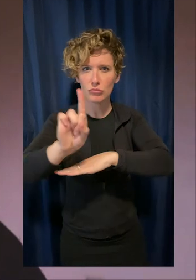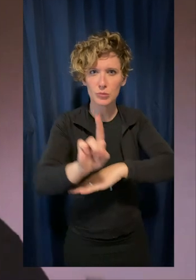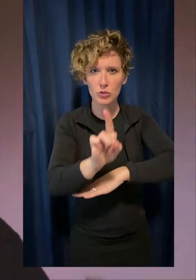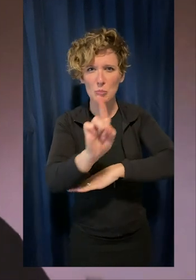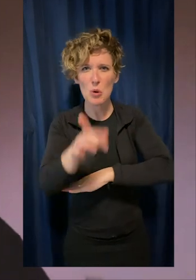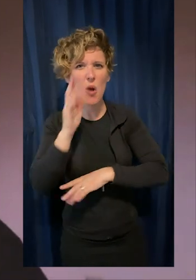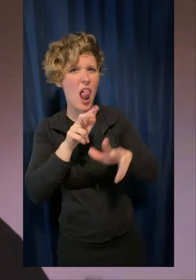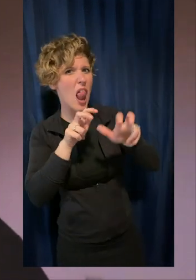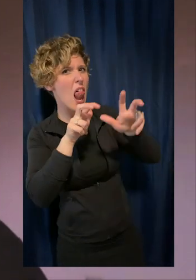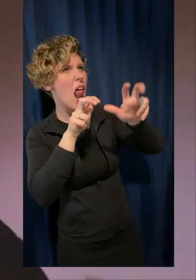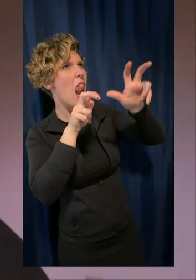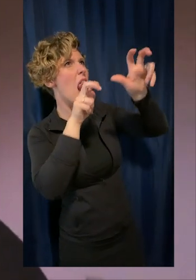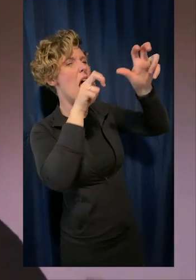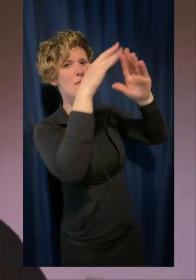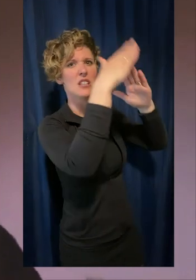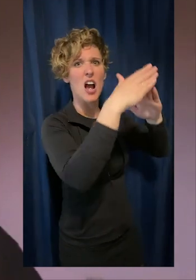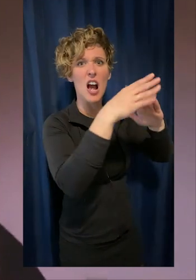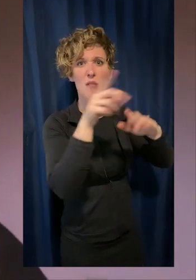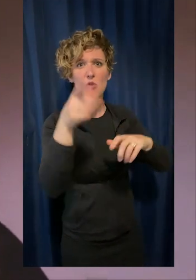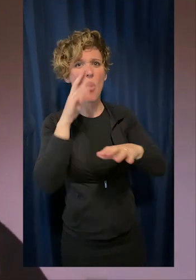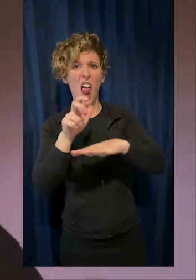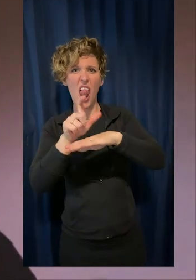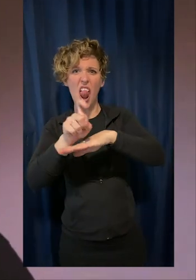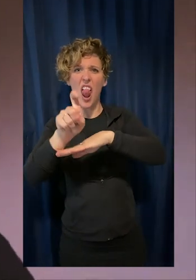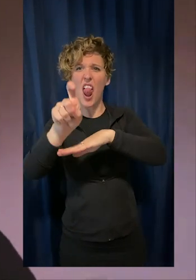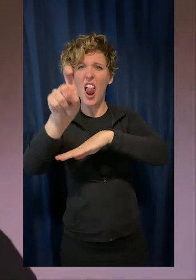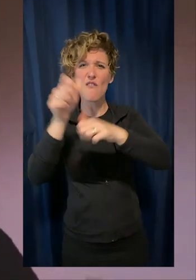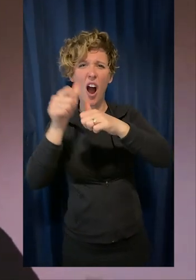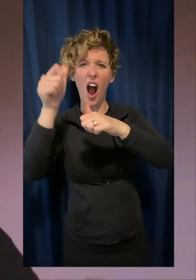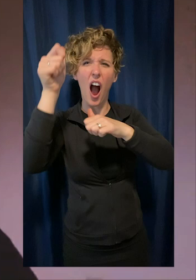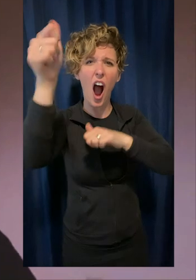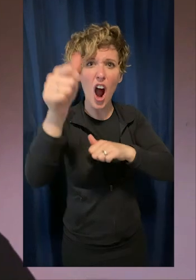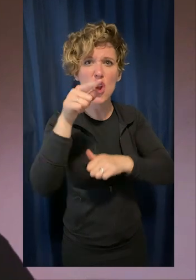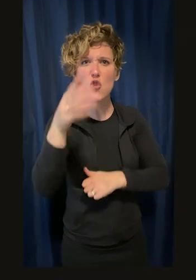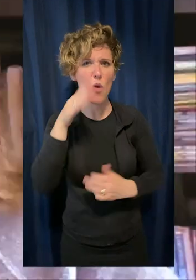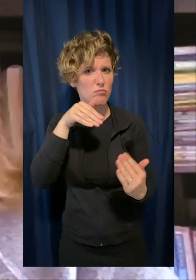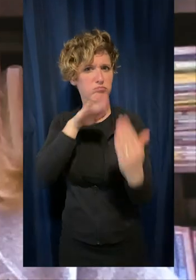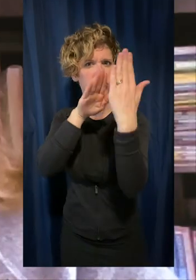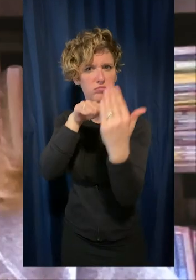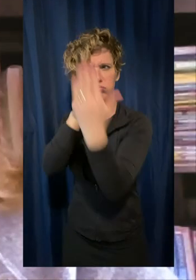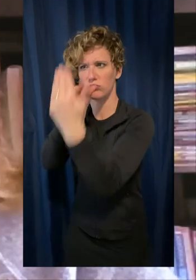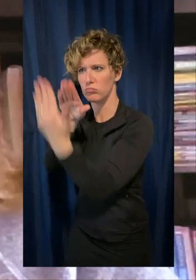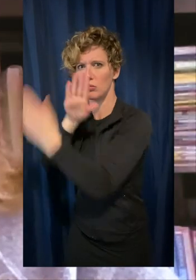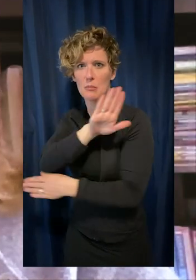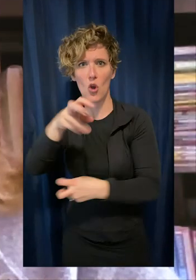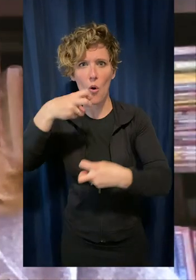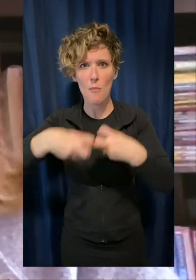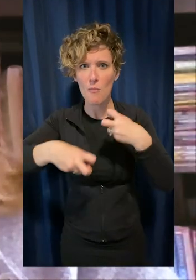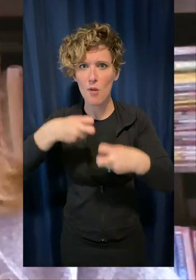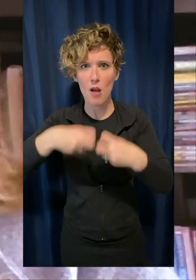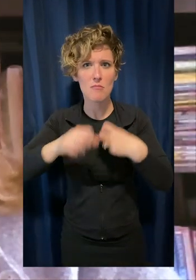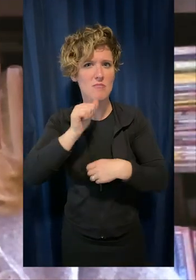far and face up to your problems, whatever they are. You'll get mixed up, of course, as you